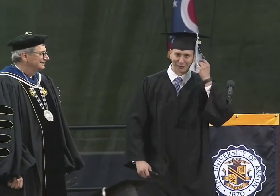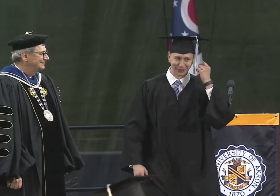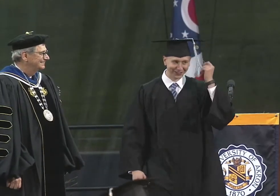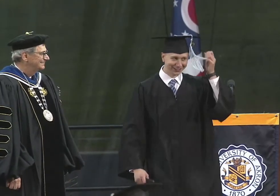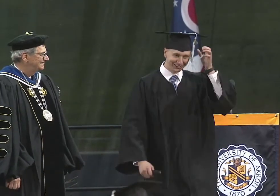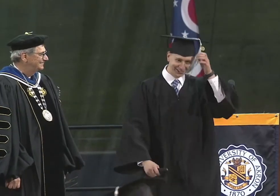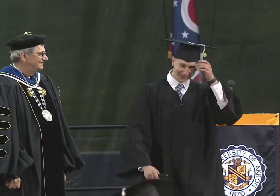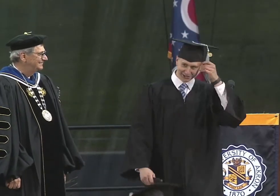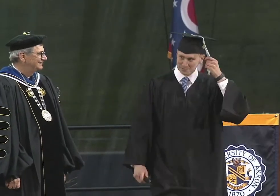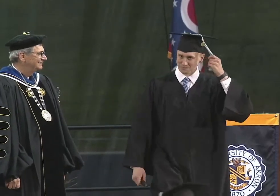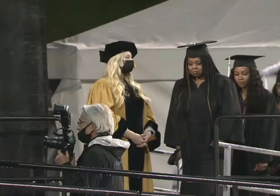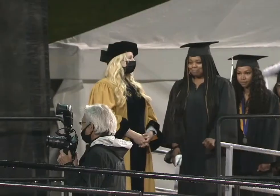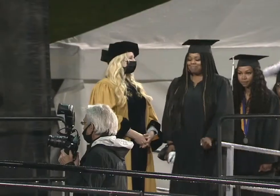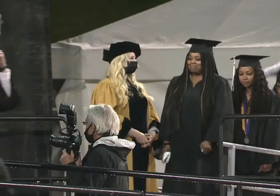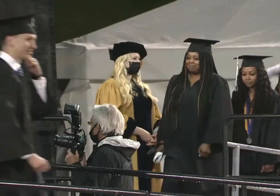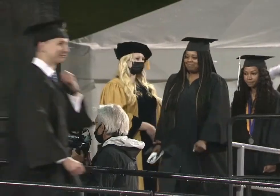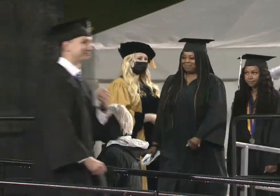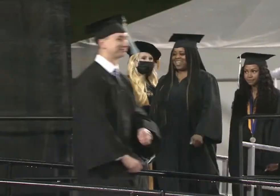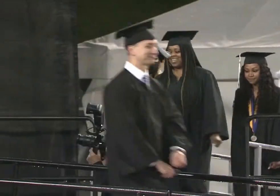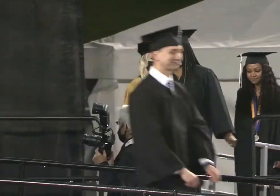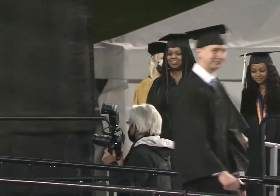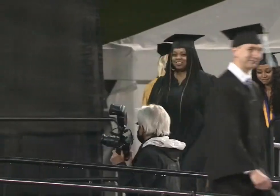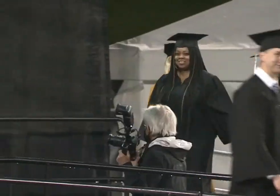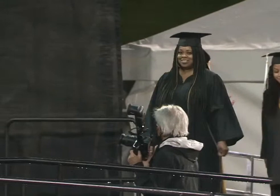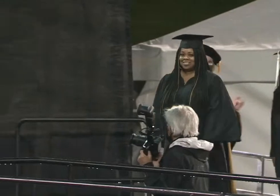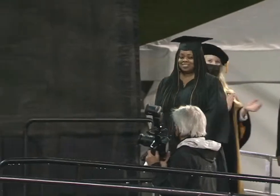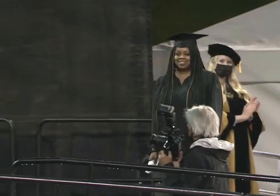Kynthia C. Anderson.